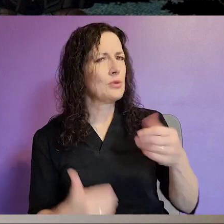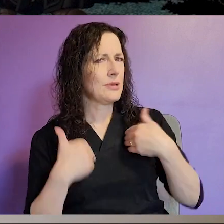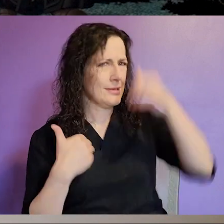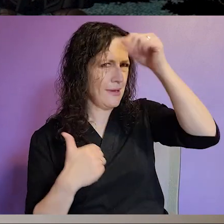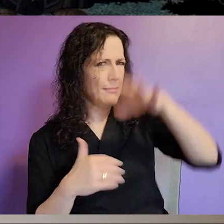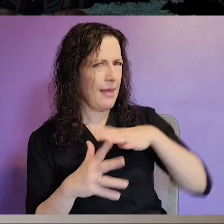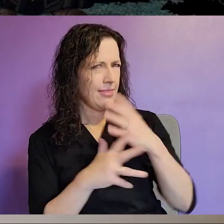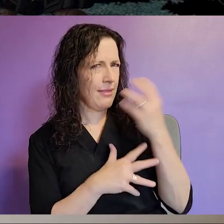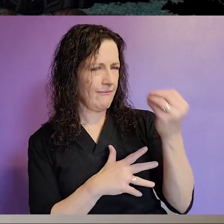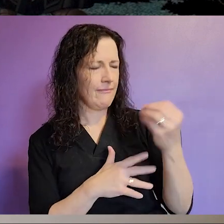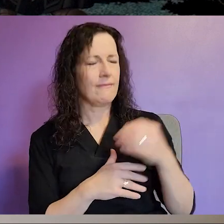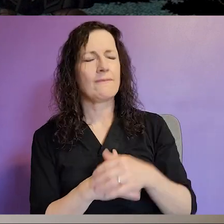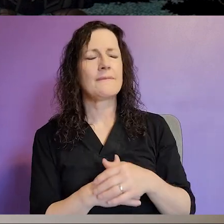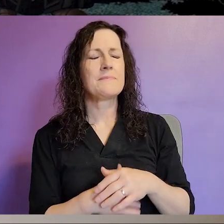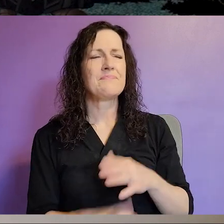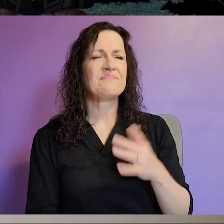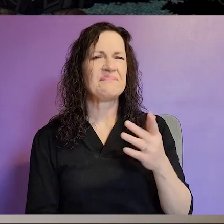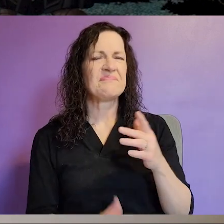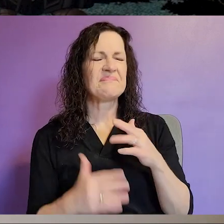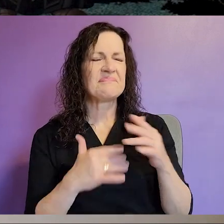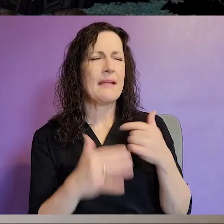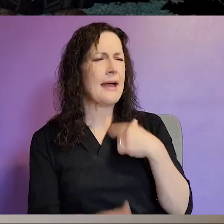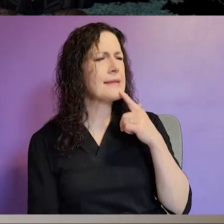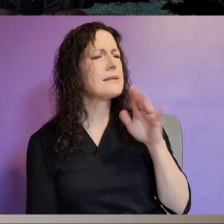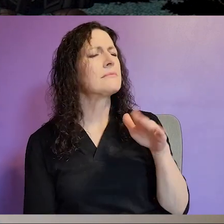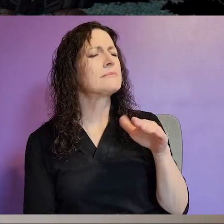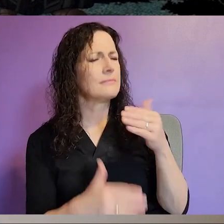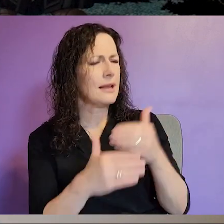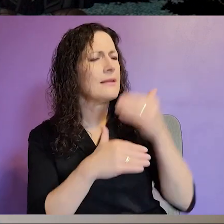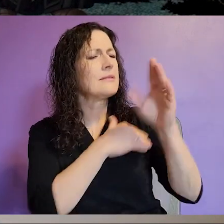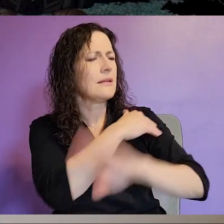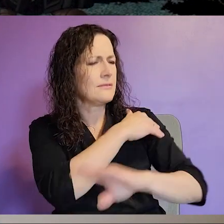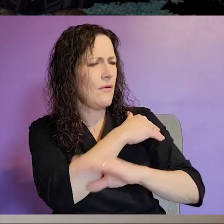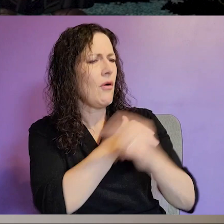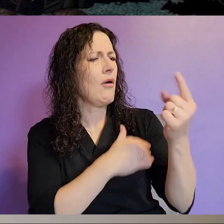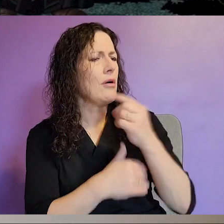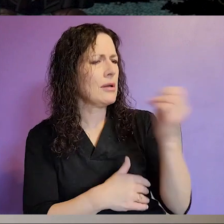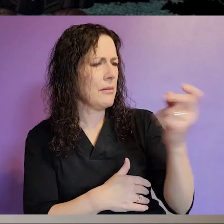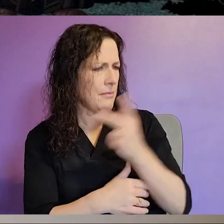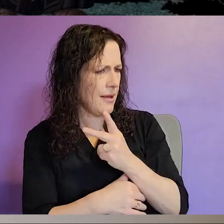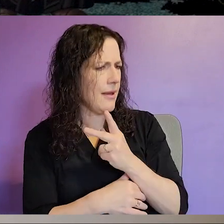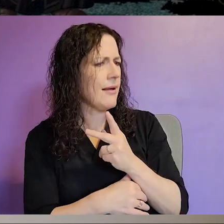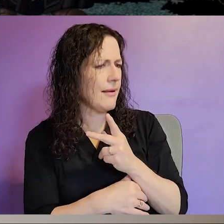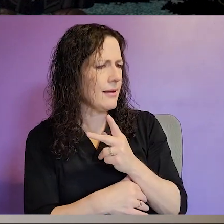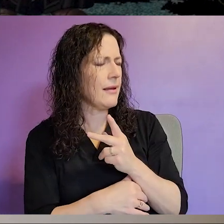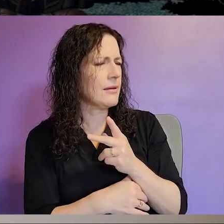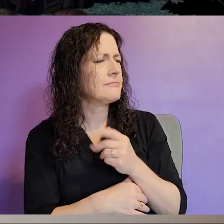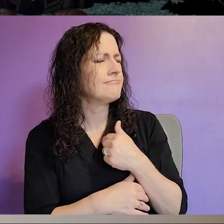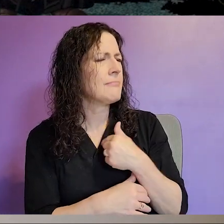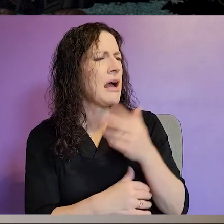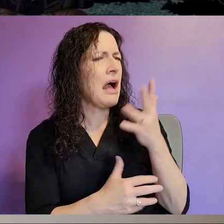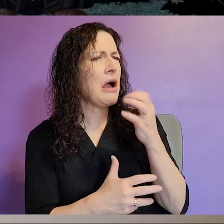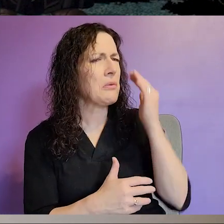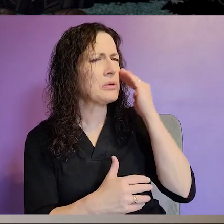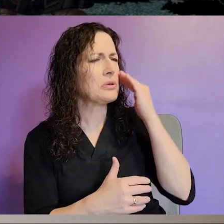So when the young lad left, I said, you come back next fall.